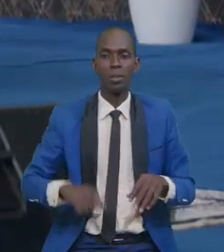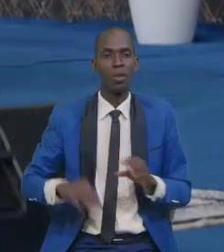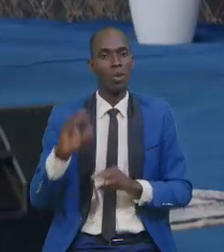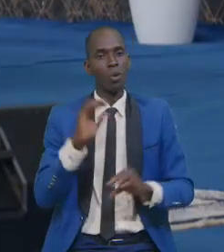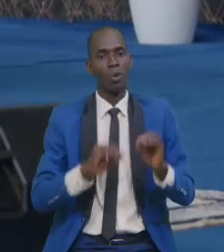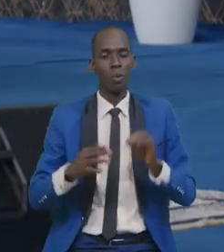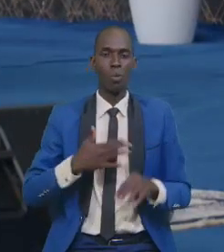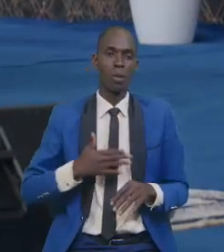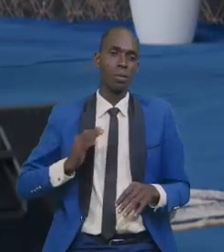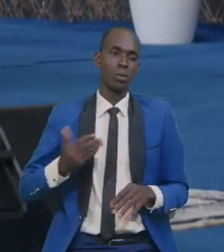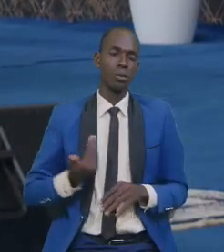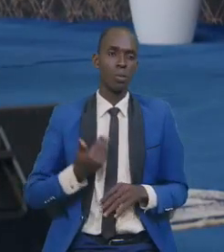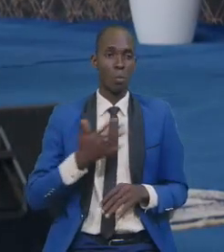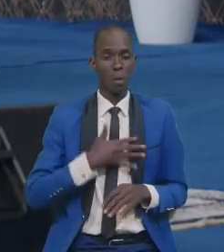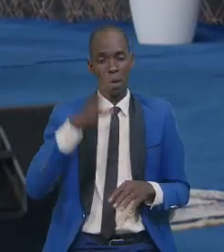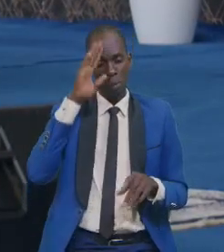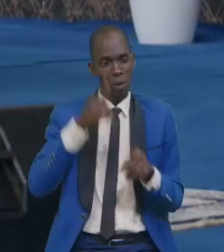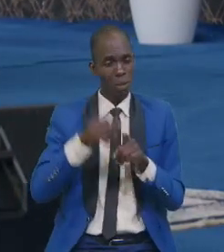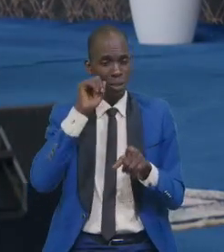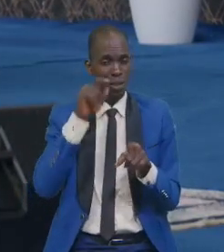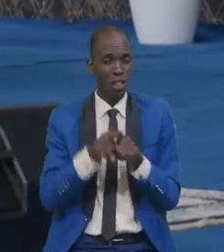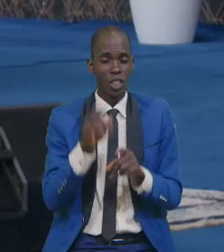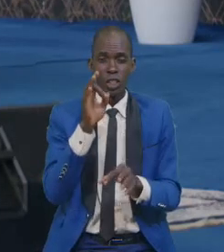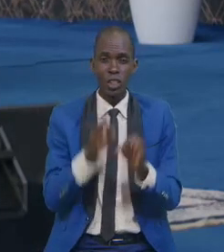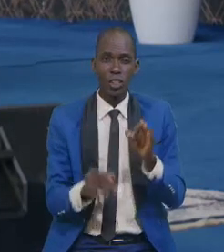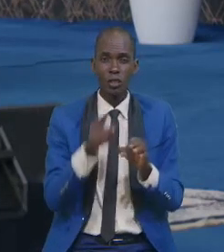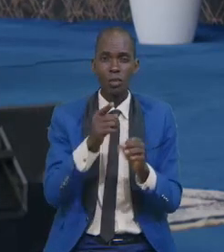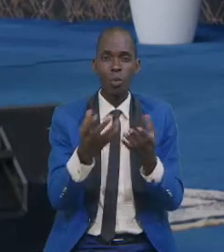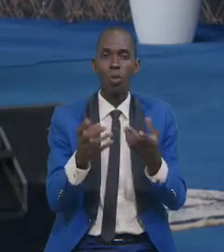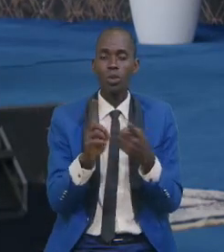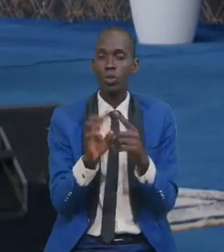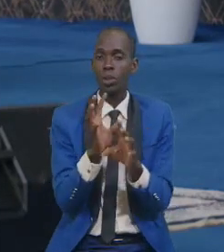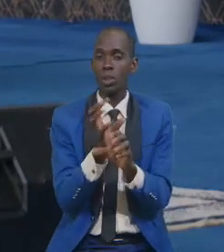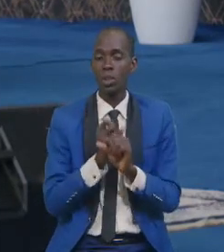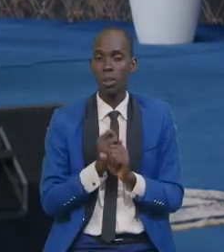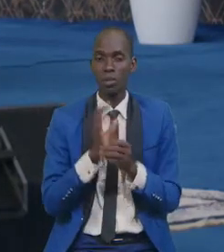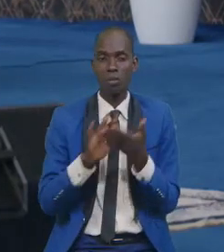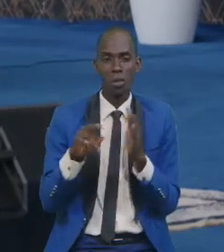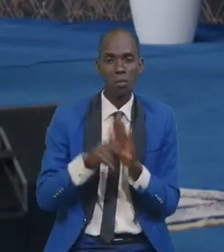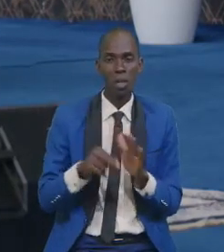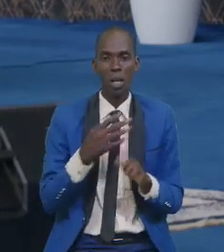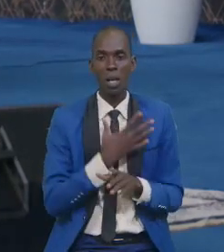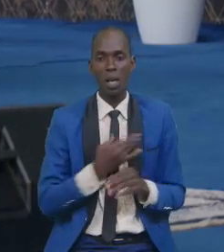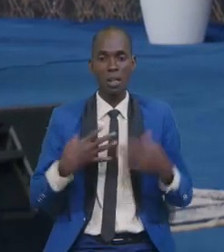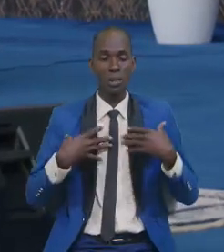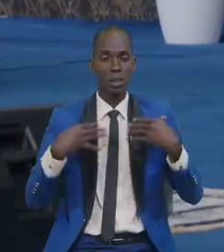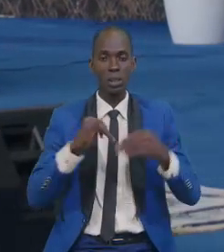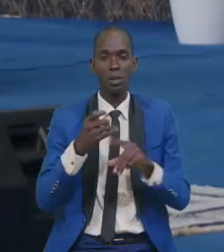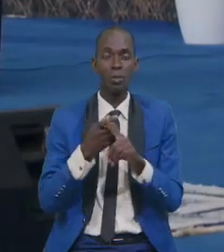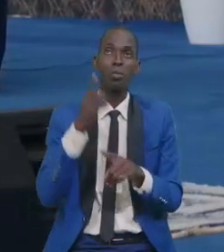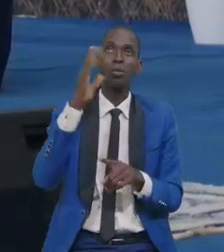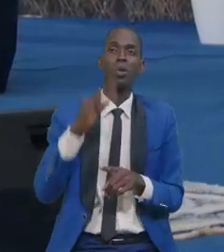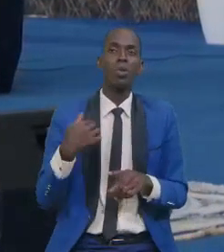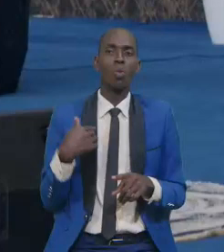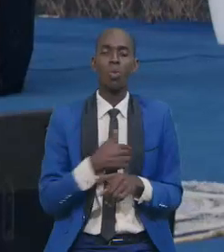sister, if you want to receive forgiveness and healing from God, we cannot be grudging